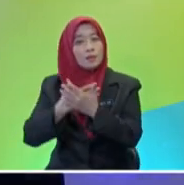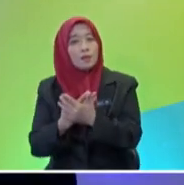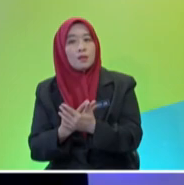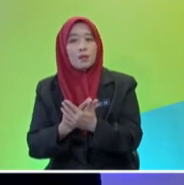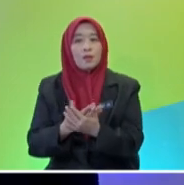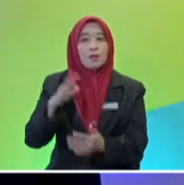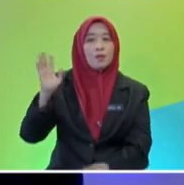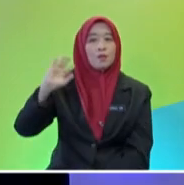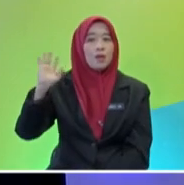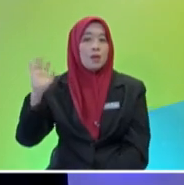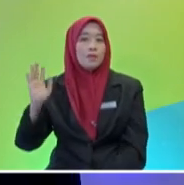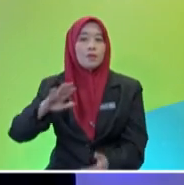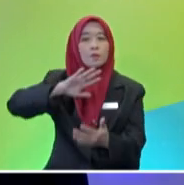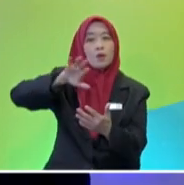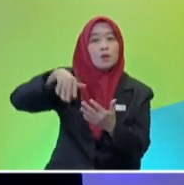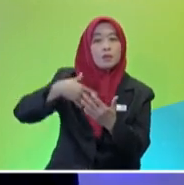everyone, hello